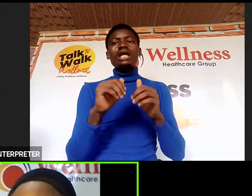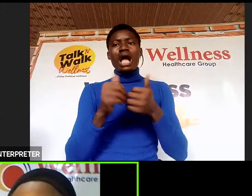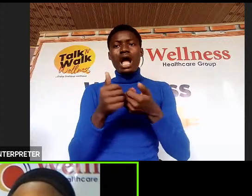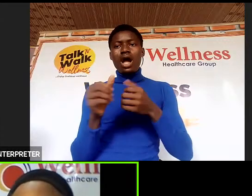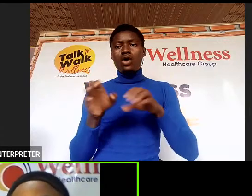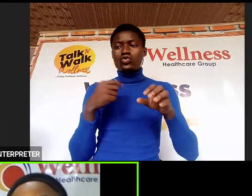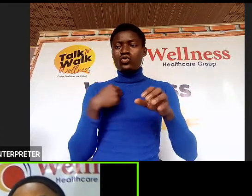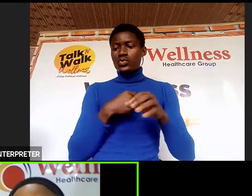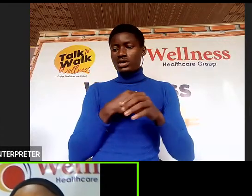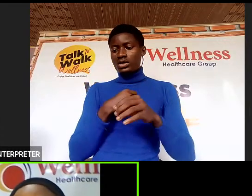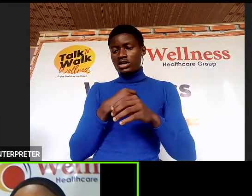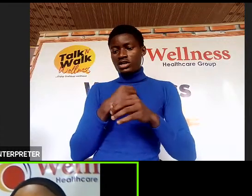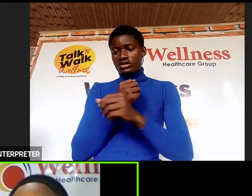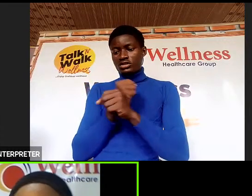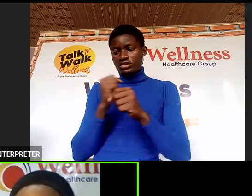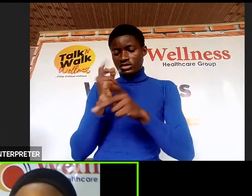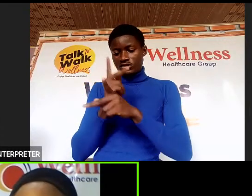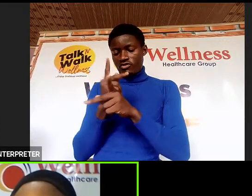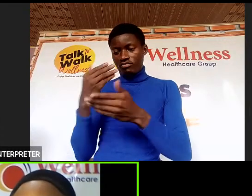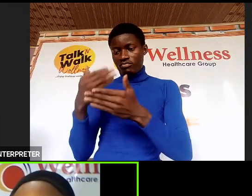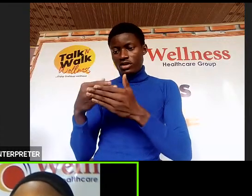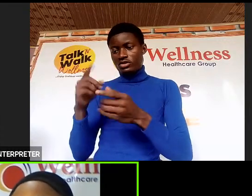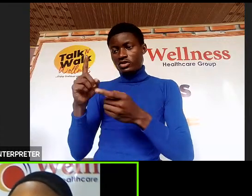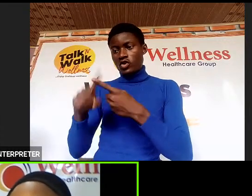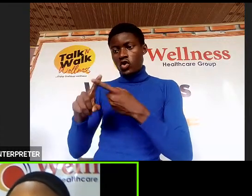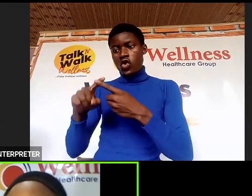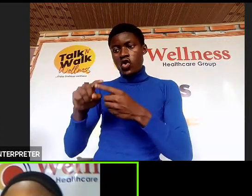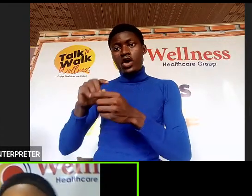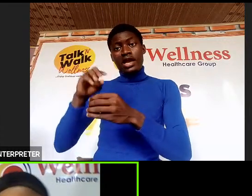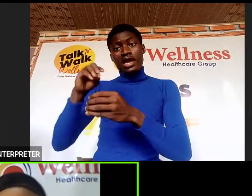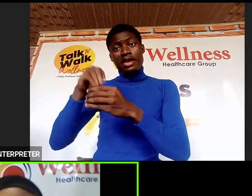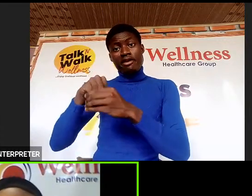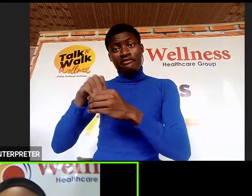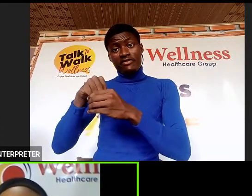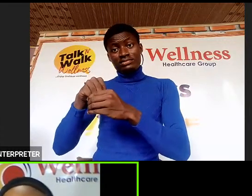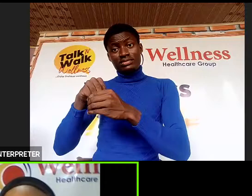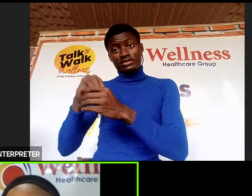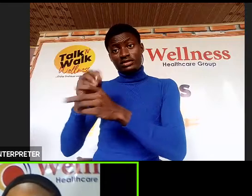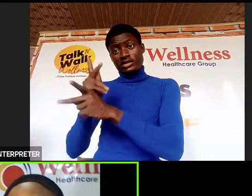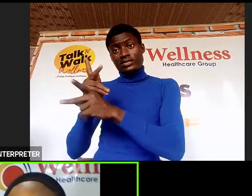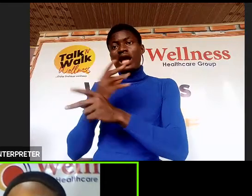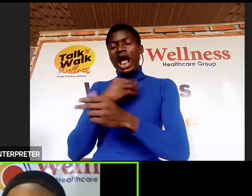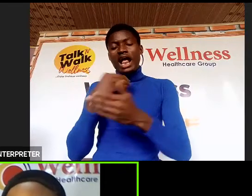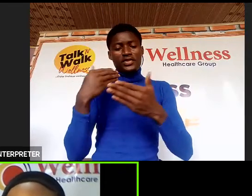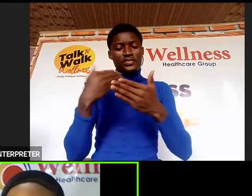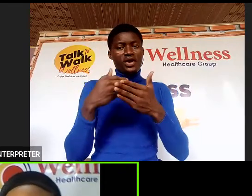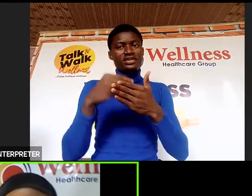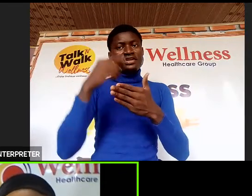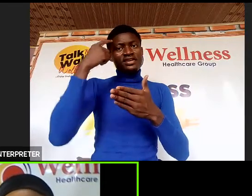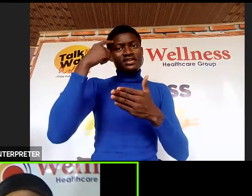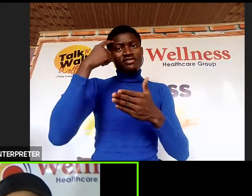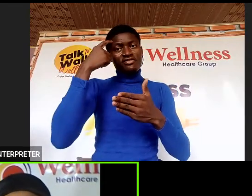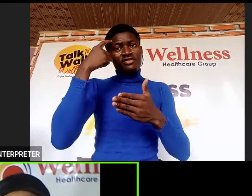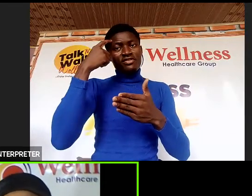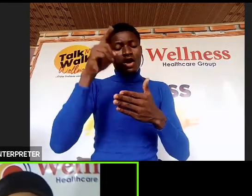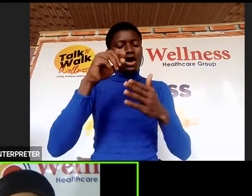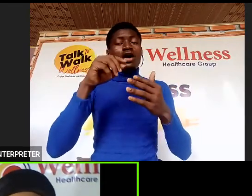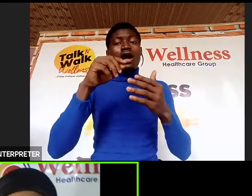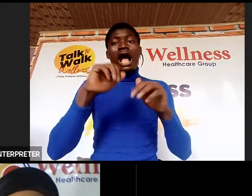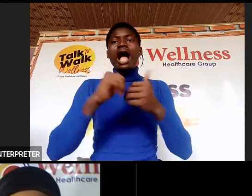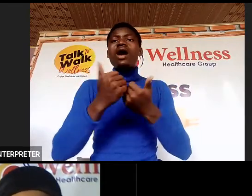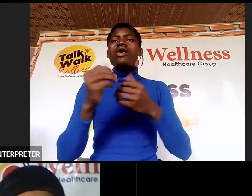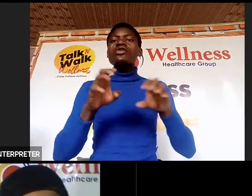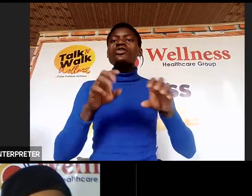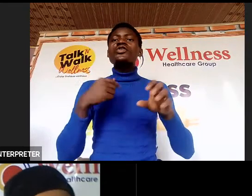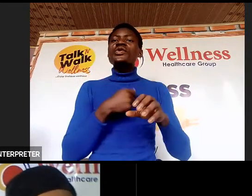rich spend from the money they send to the market. How do we spend money to the market? Okay, so thank you very much. So I would